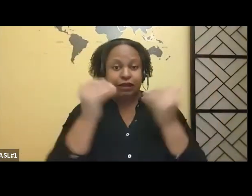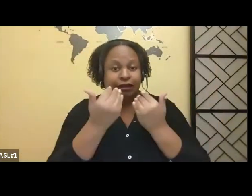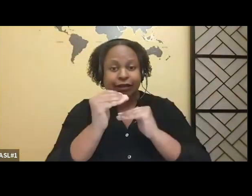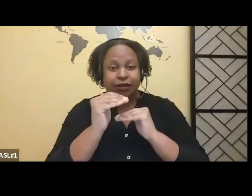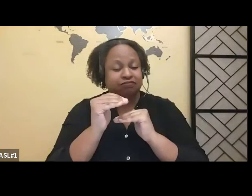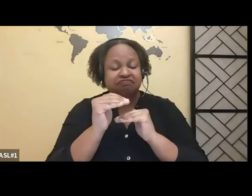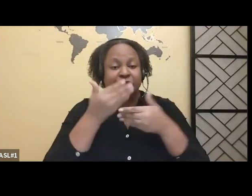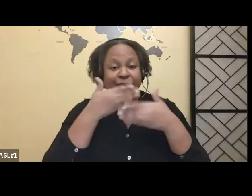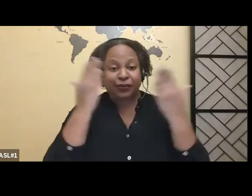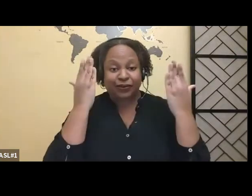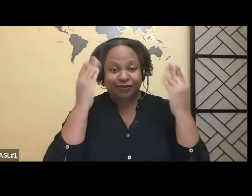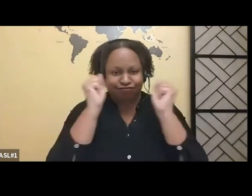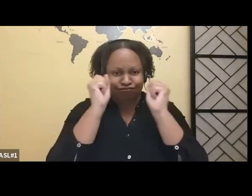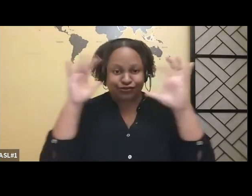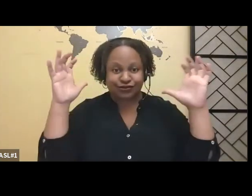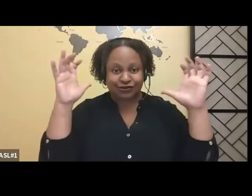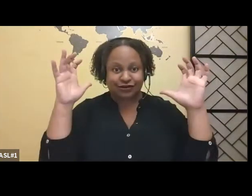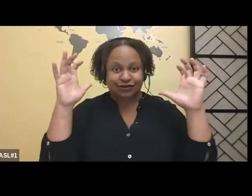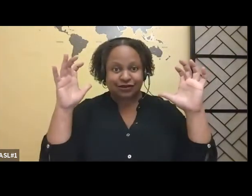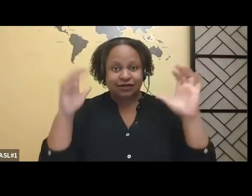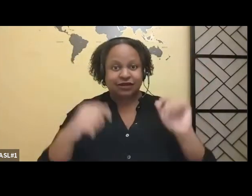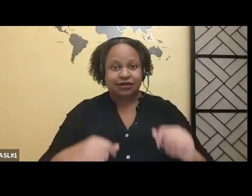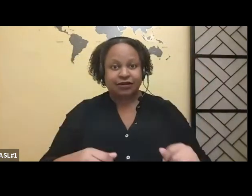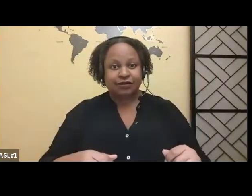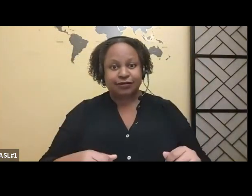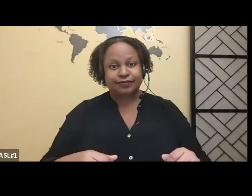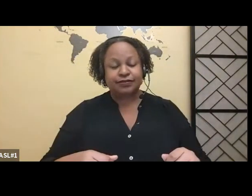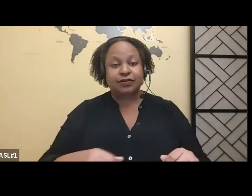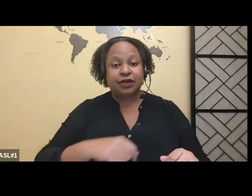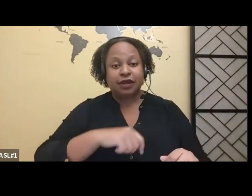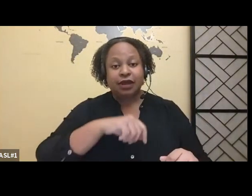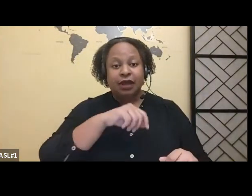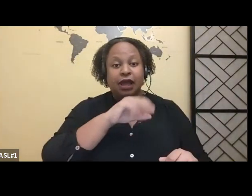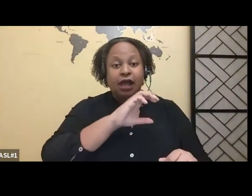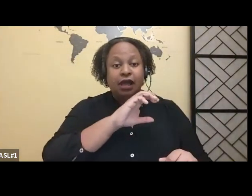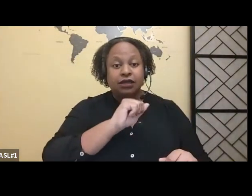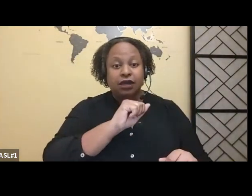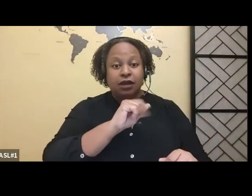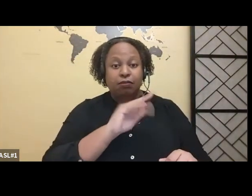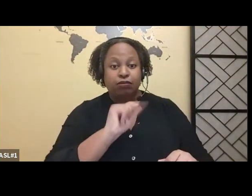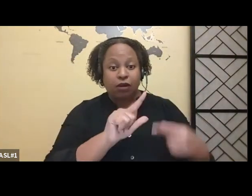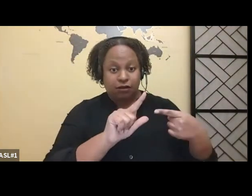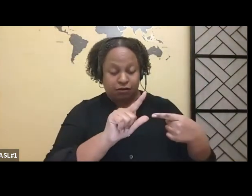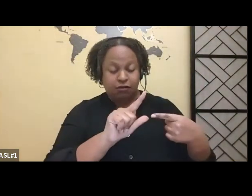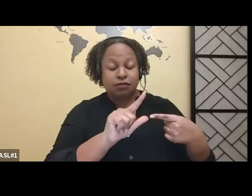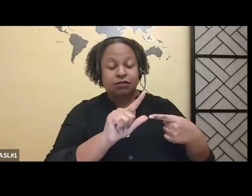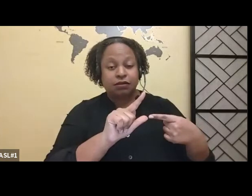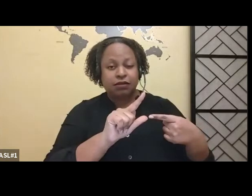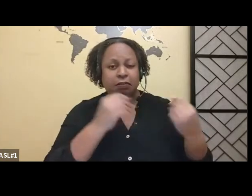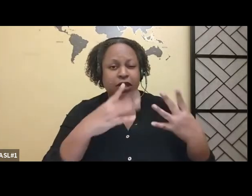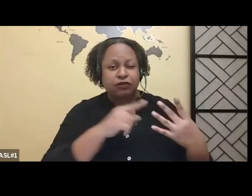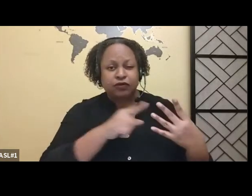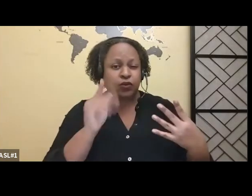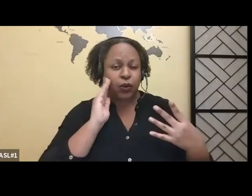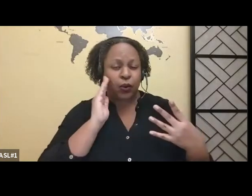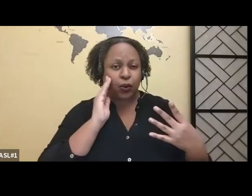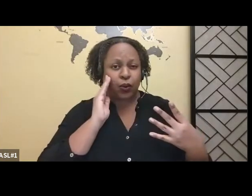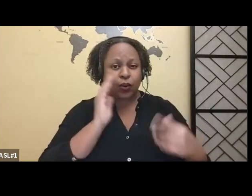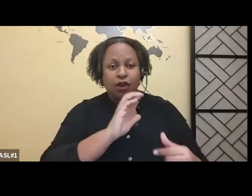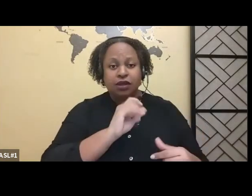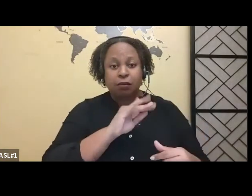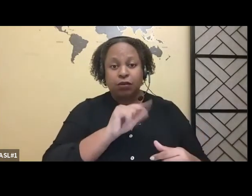limitations. One is Amilcar Cabral. Cabral, as many of you know, was a